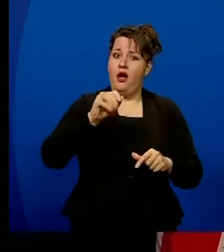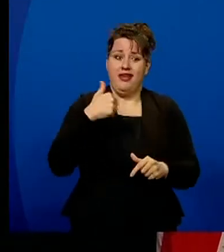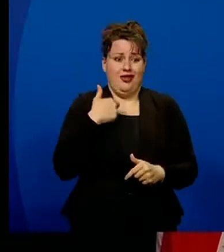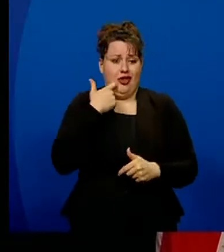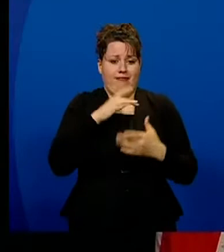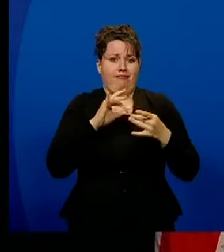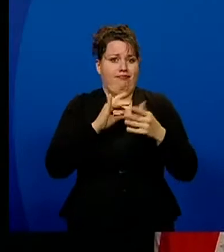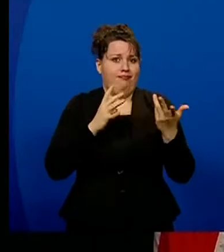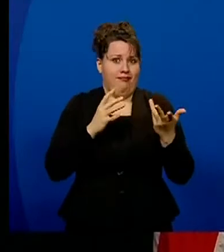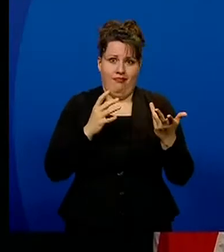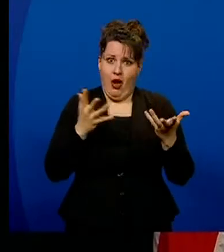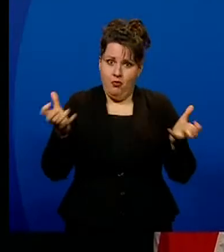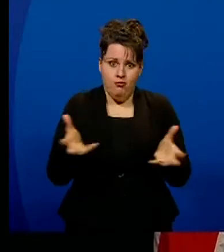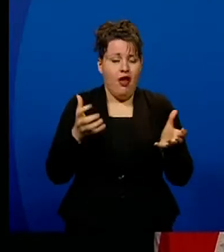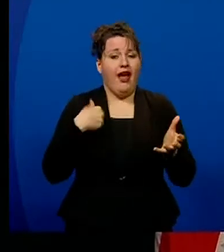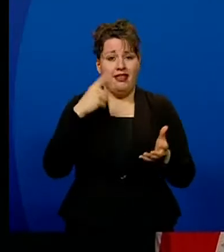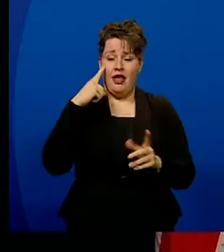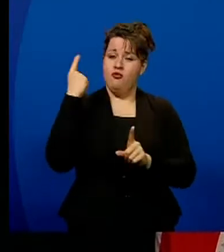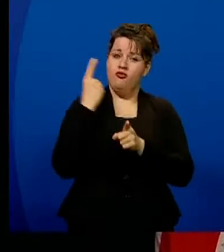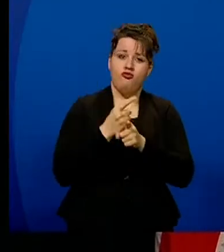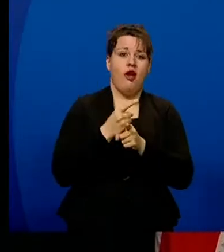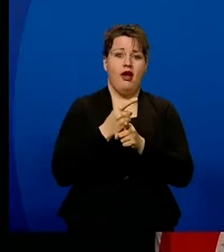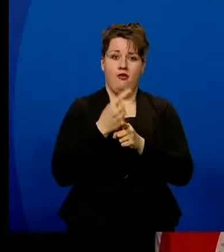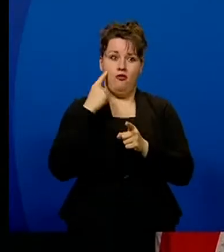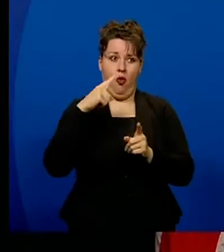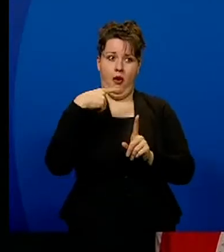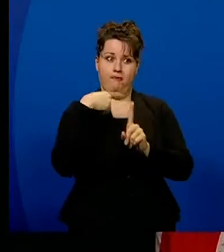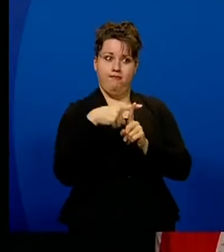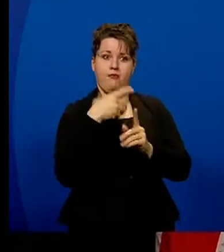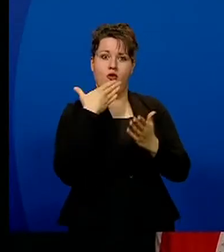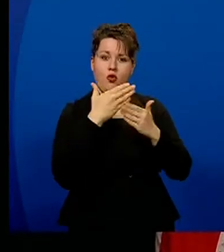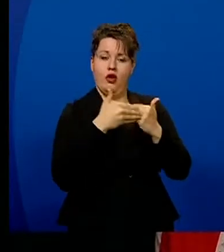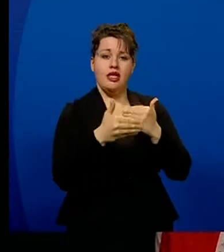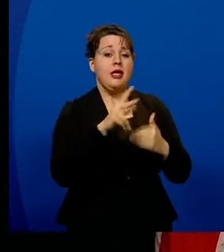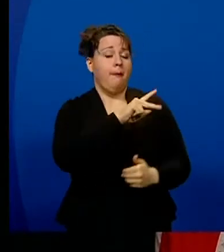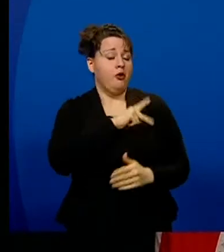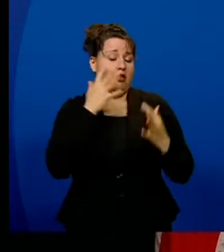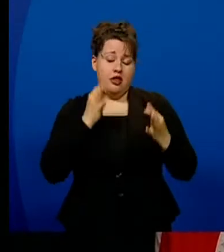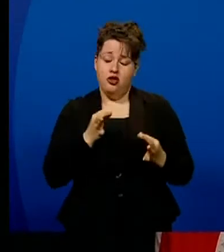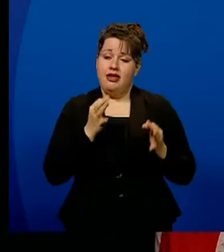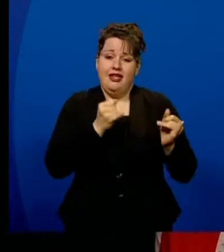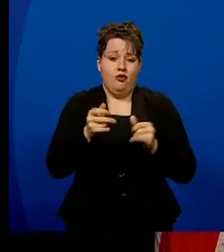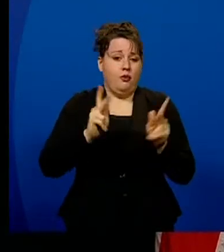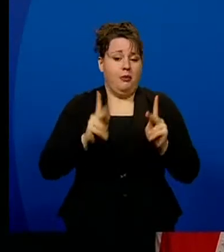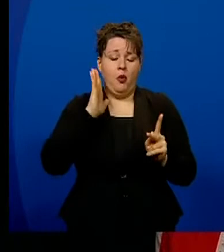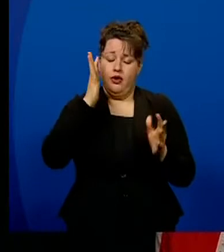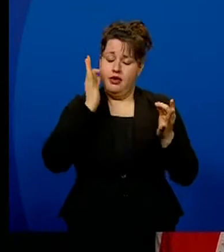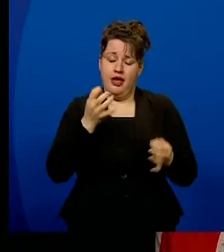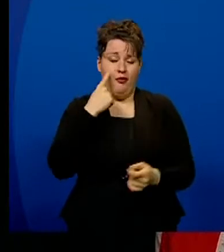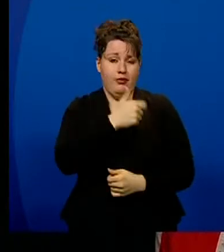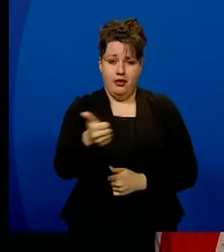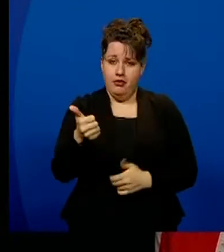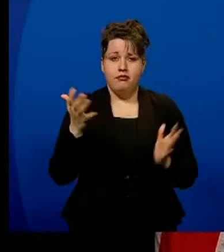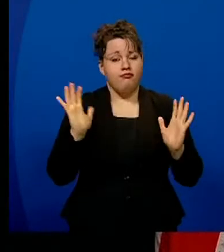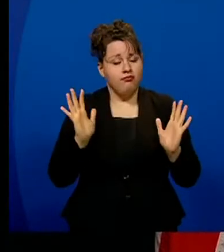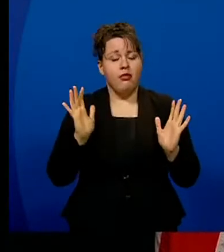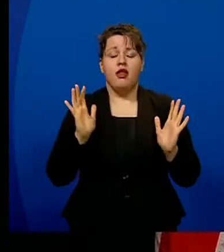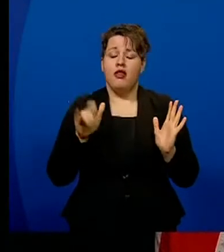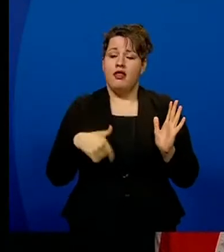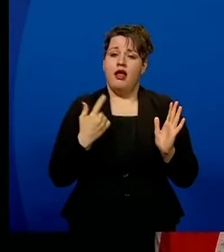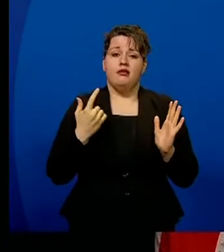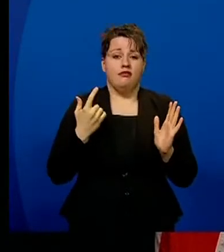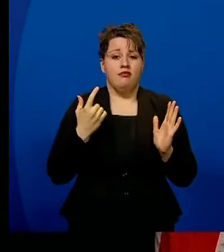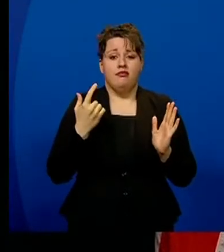remarks, I think it's the right thing to do for the greater good. It's a personal decision. Individuals will make that decision. It's one of the reasons I wanted